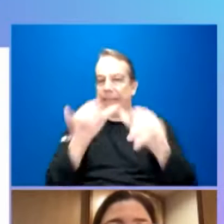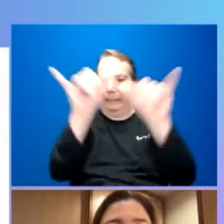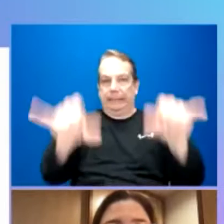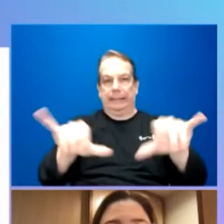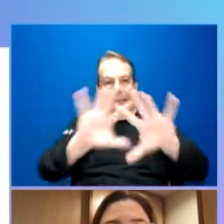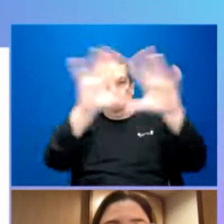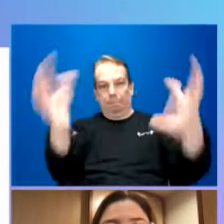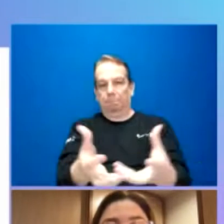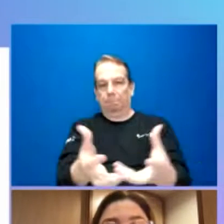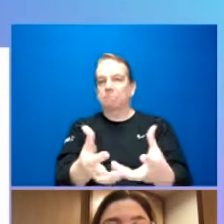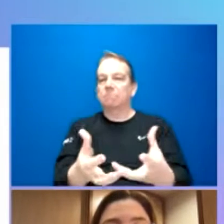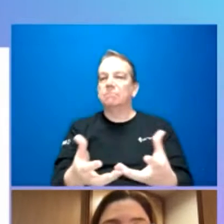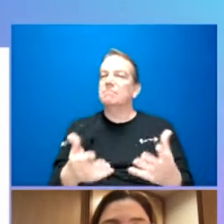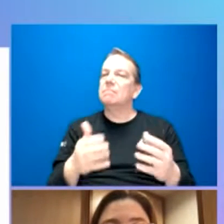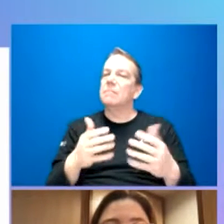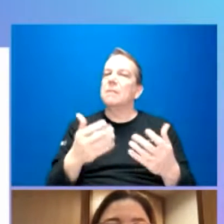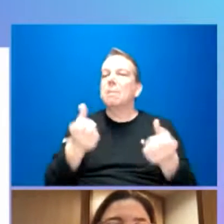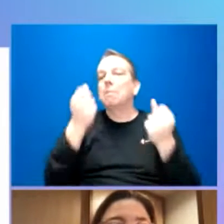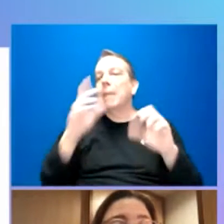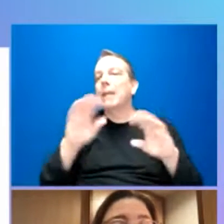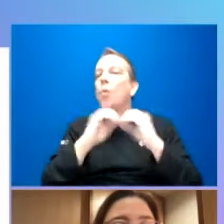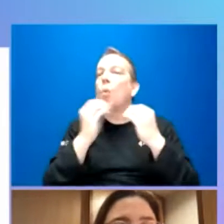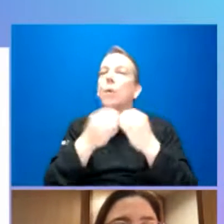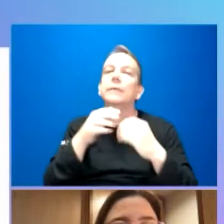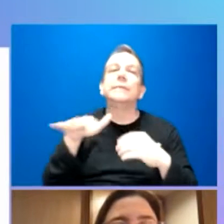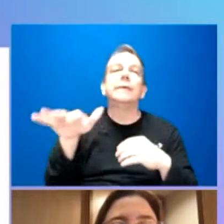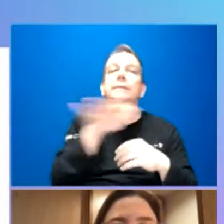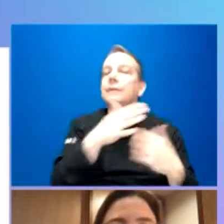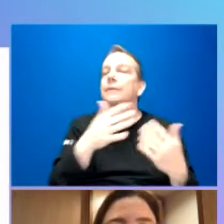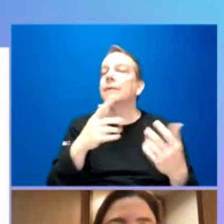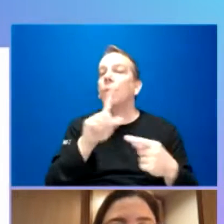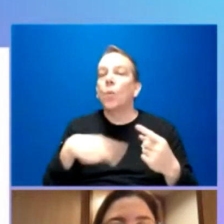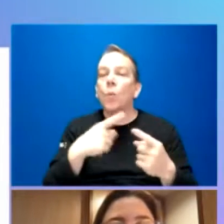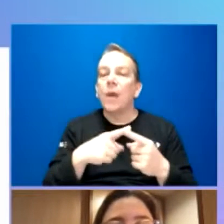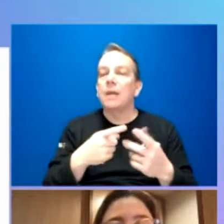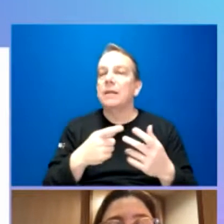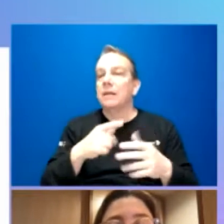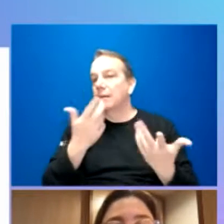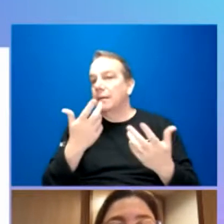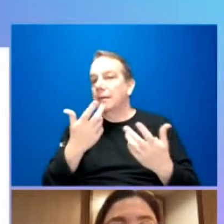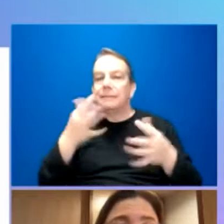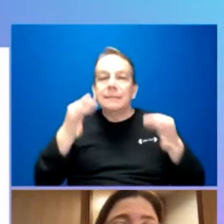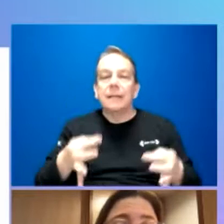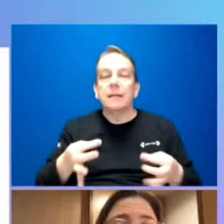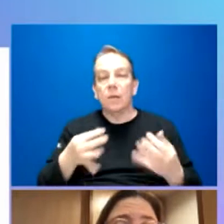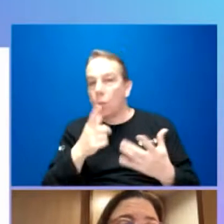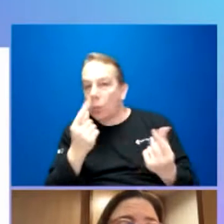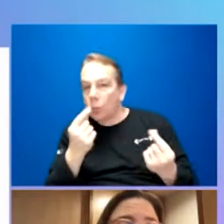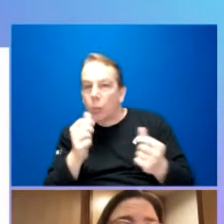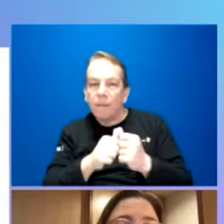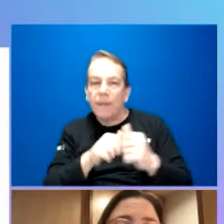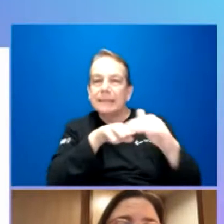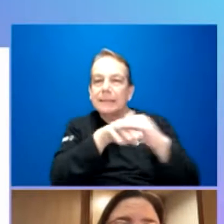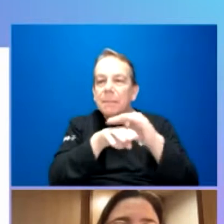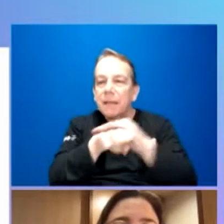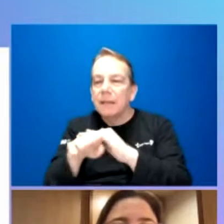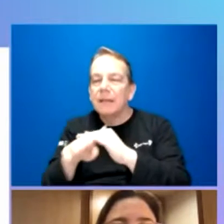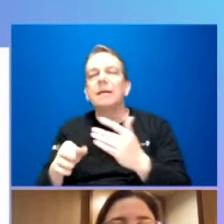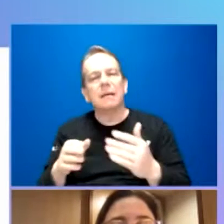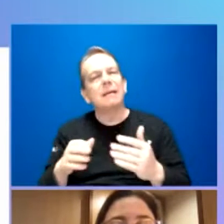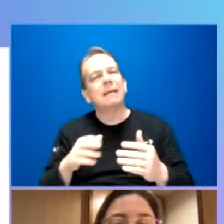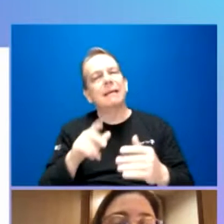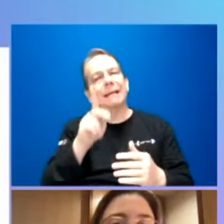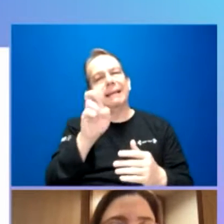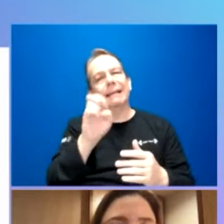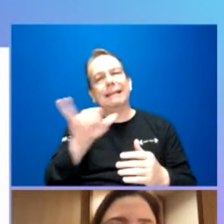So organizational systems are key when embedding accessibility, and I've observed a number of key systems